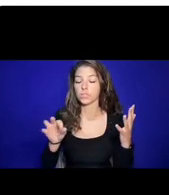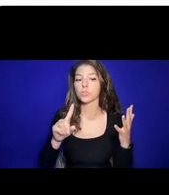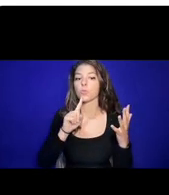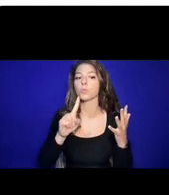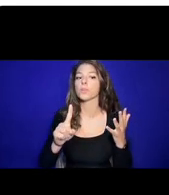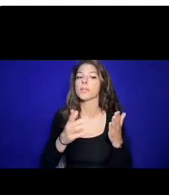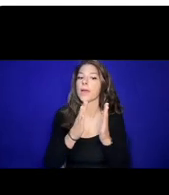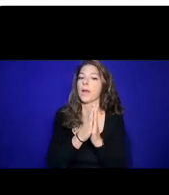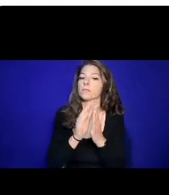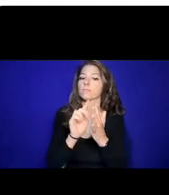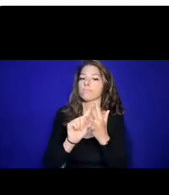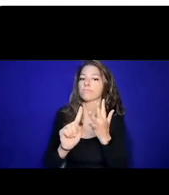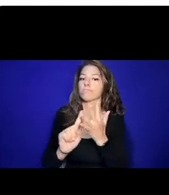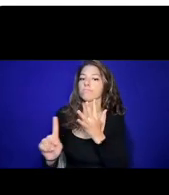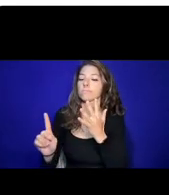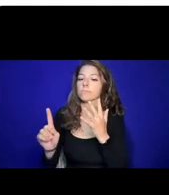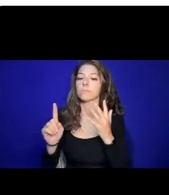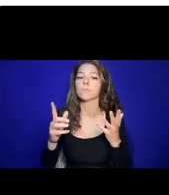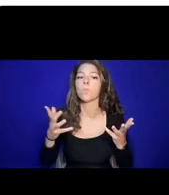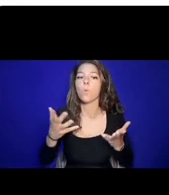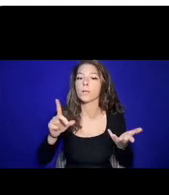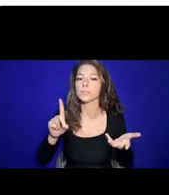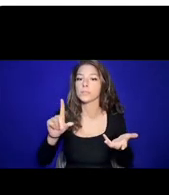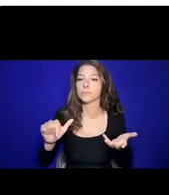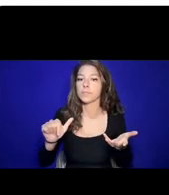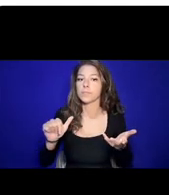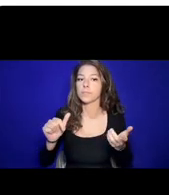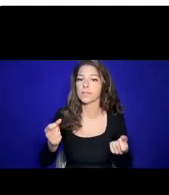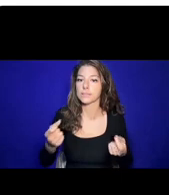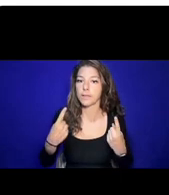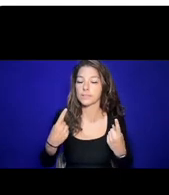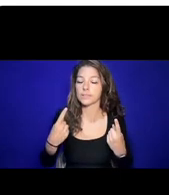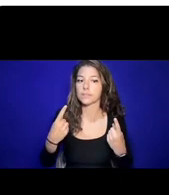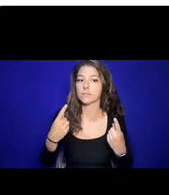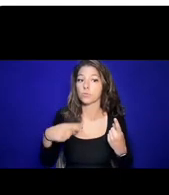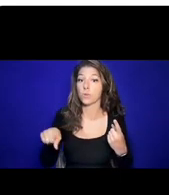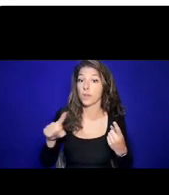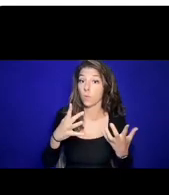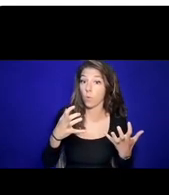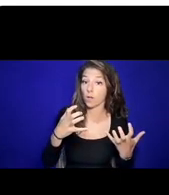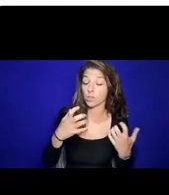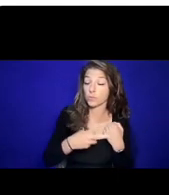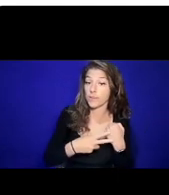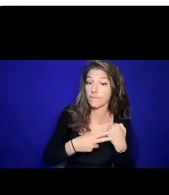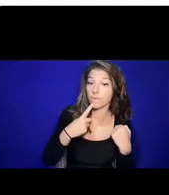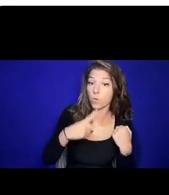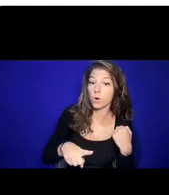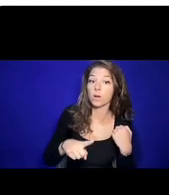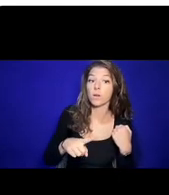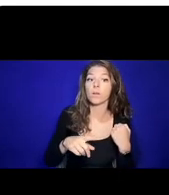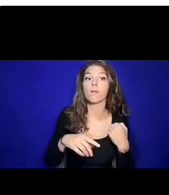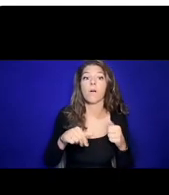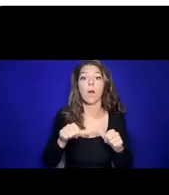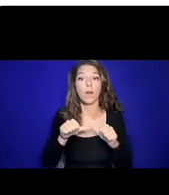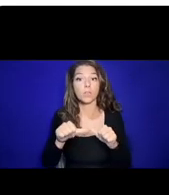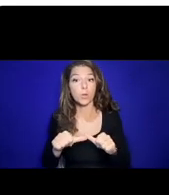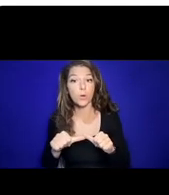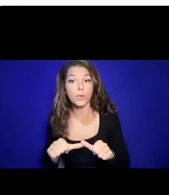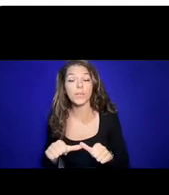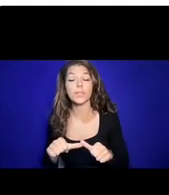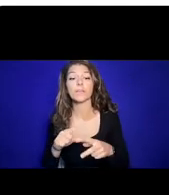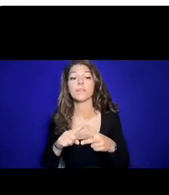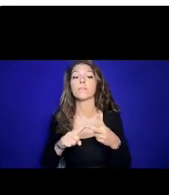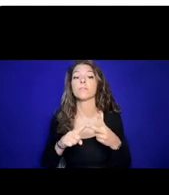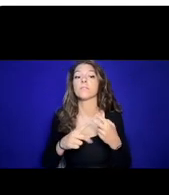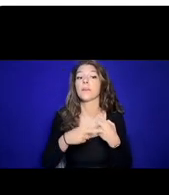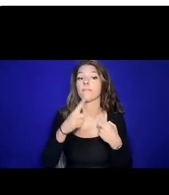ask them these questions, which is what disability expenses do they want to save for? So is this ongoing? Is this